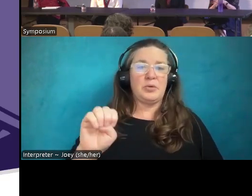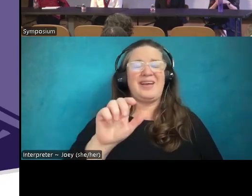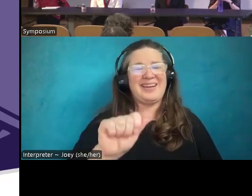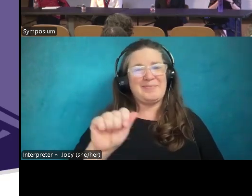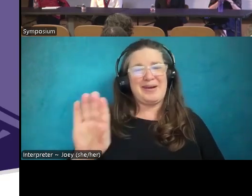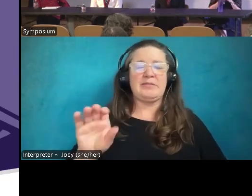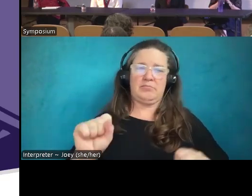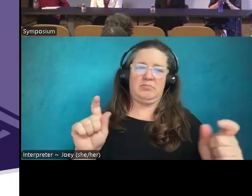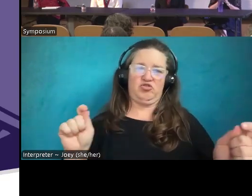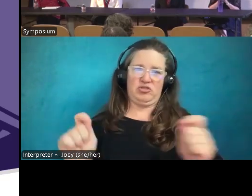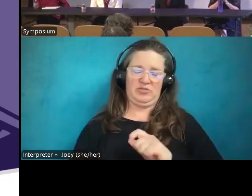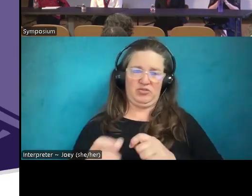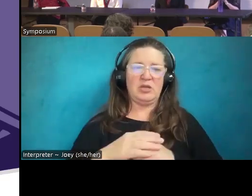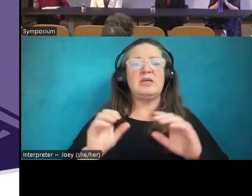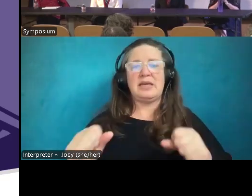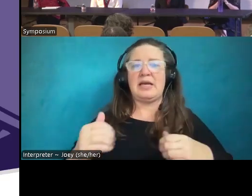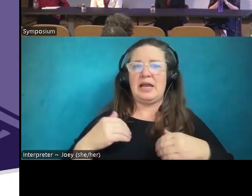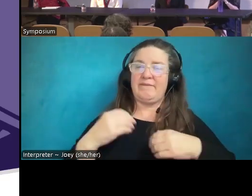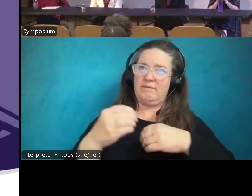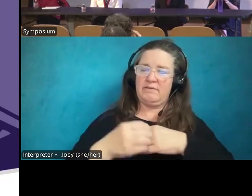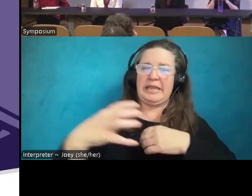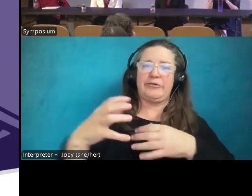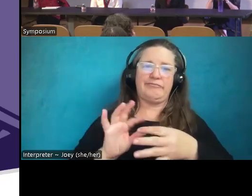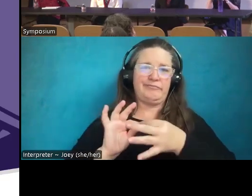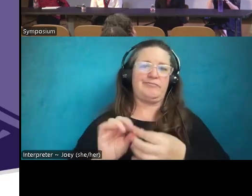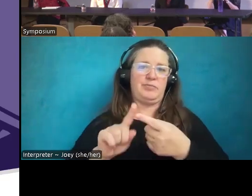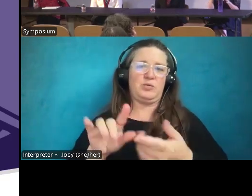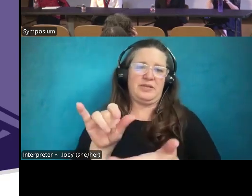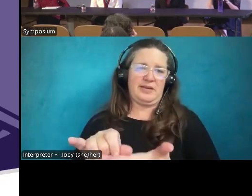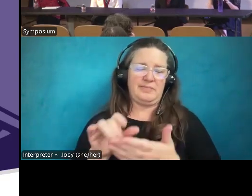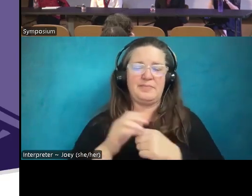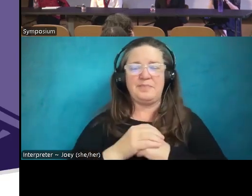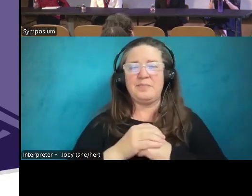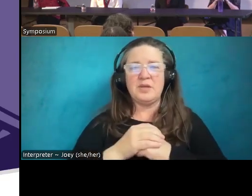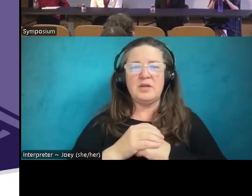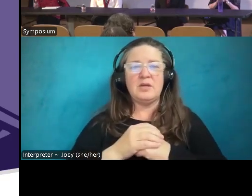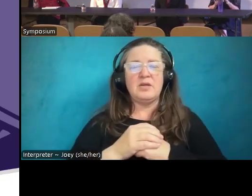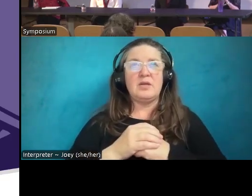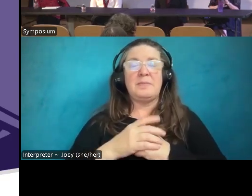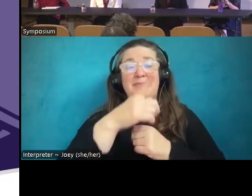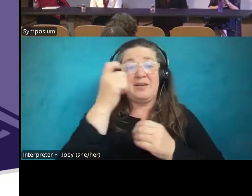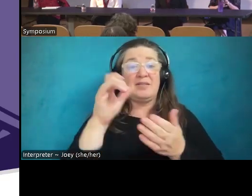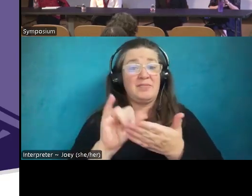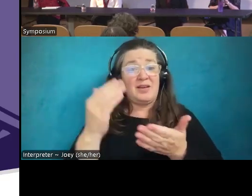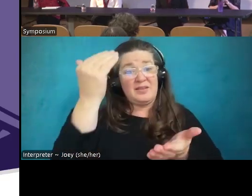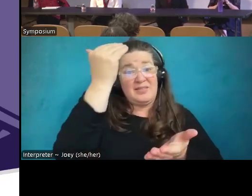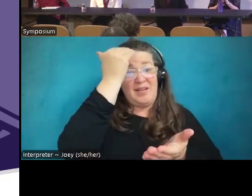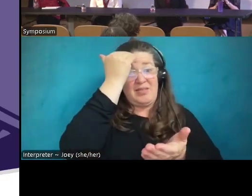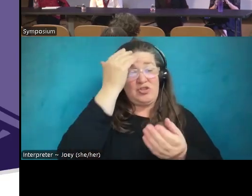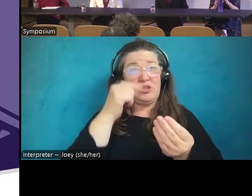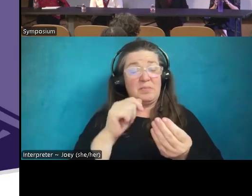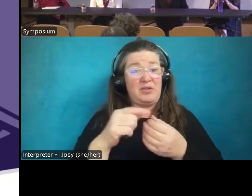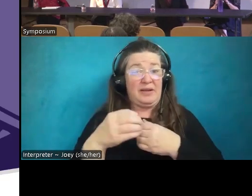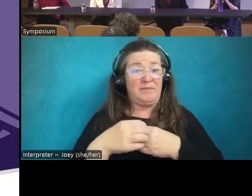associated. As far as, and because of that knowledge of on the inflammatory side. There